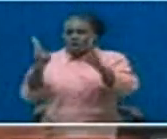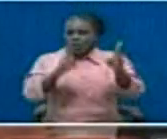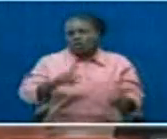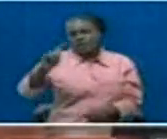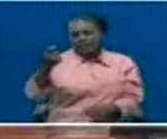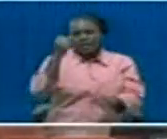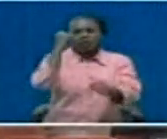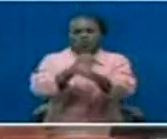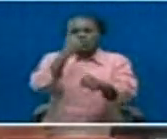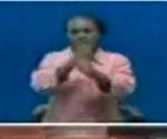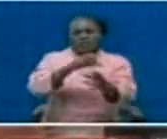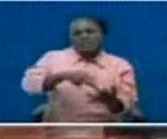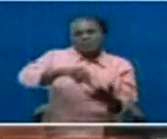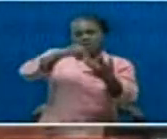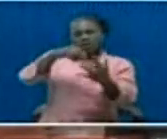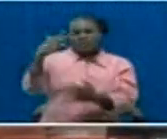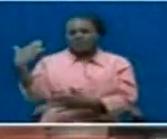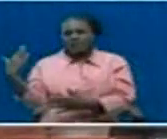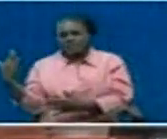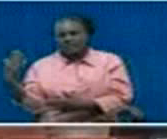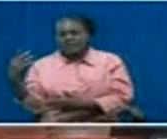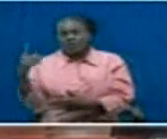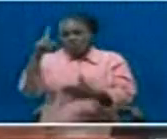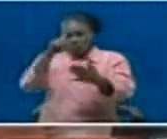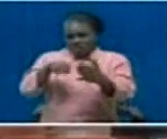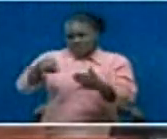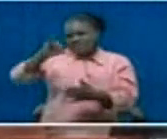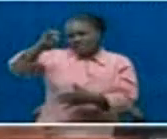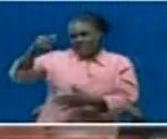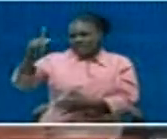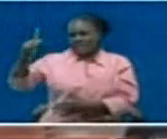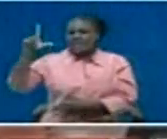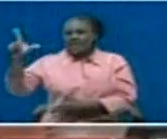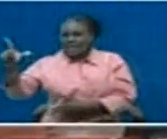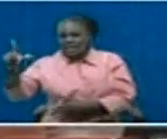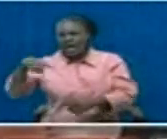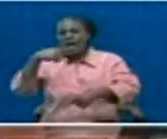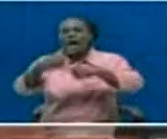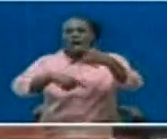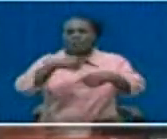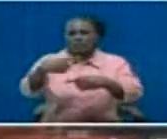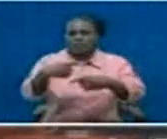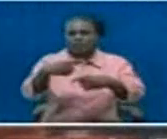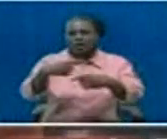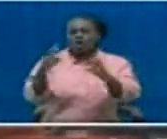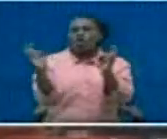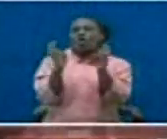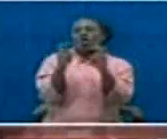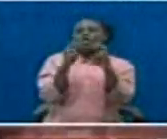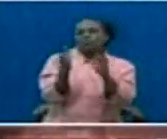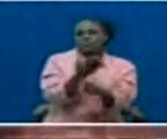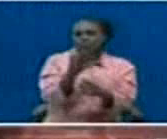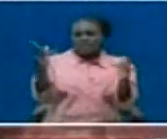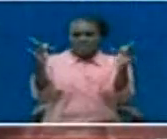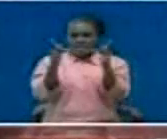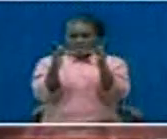doing extraordinary things. That's what JKL is all about. Get in touch. Do you have an email? Yes. What's the